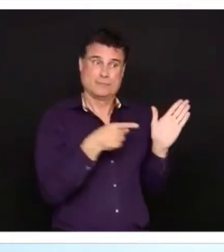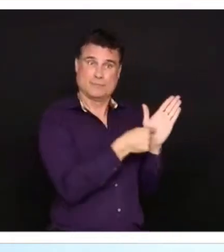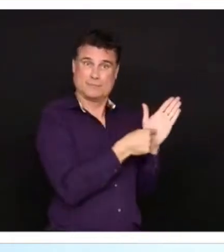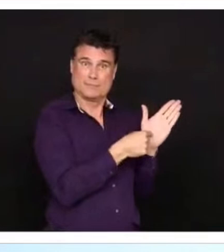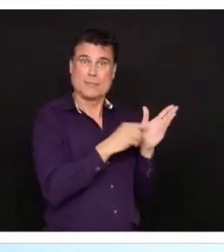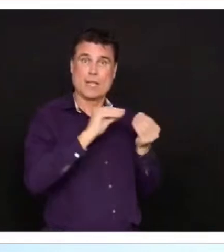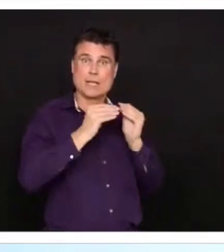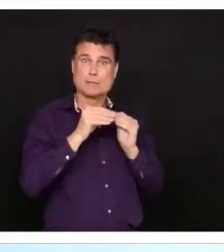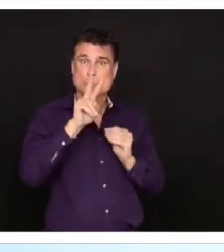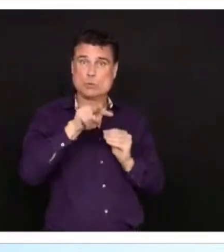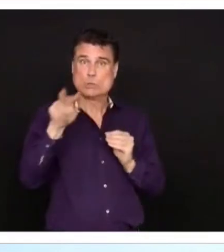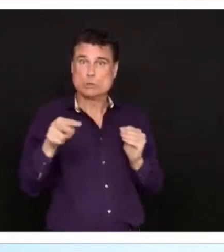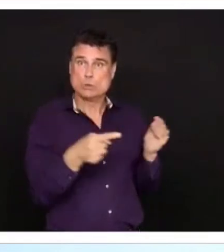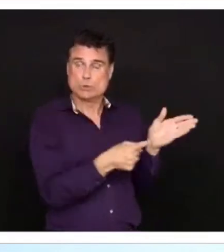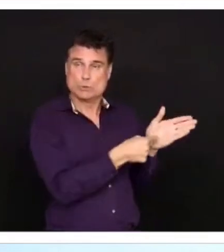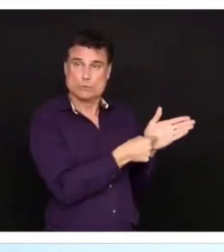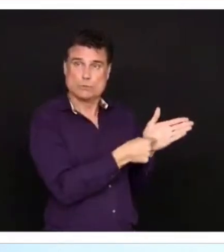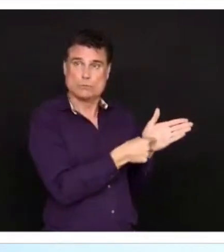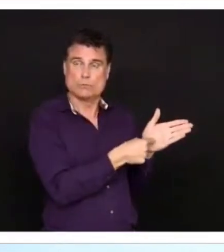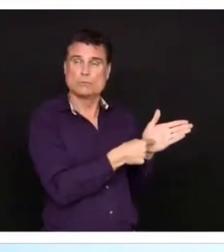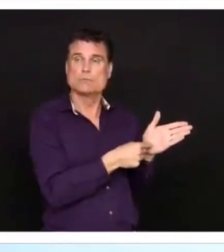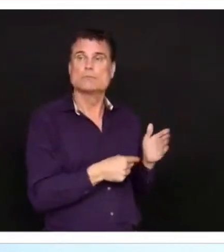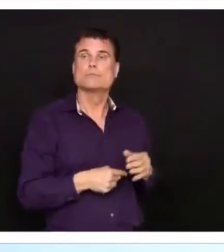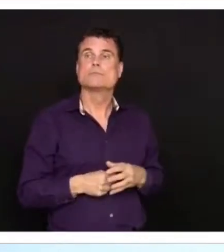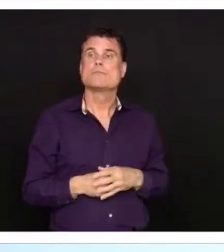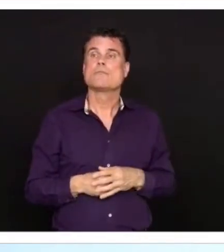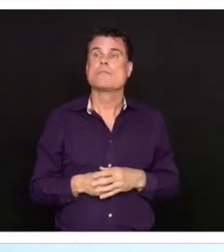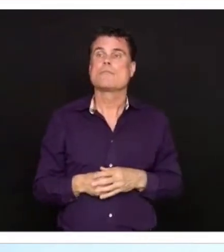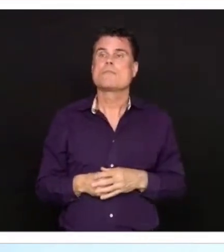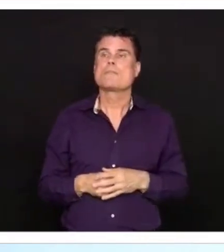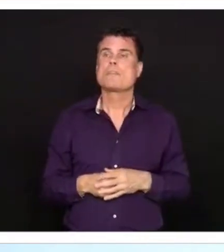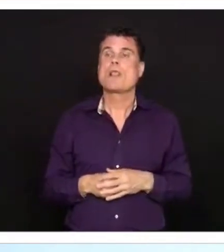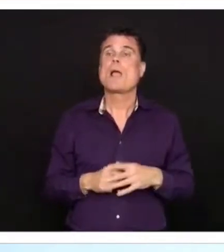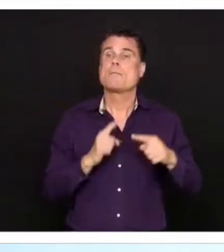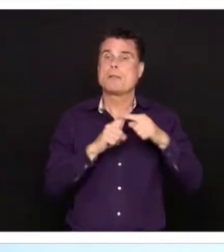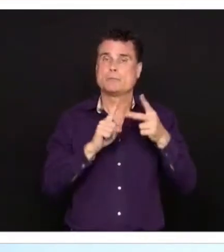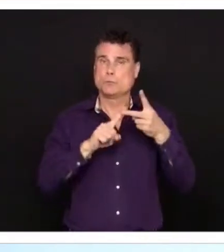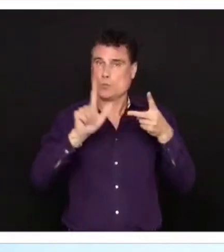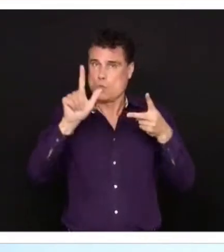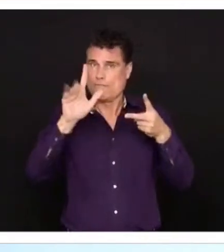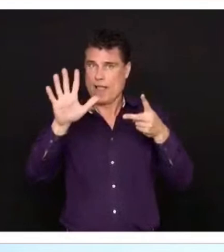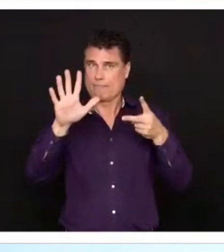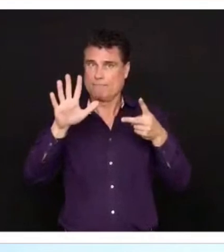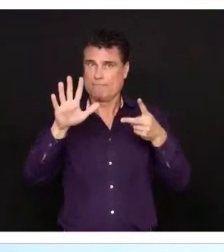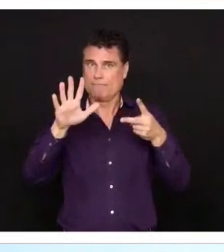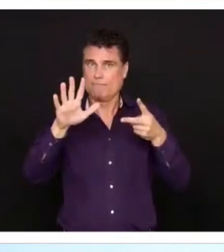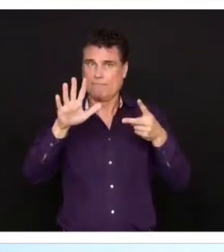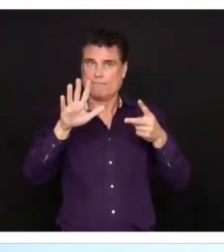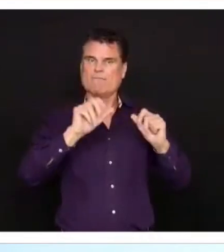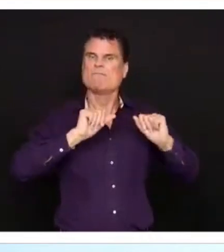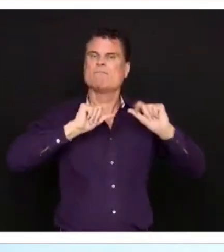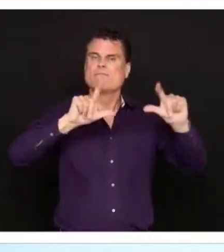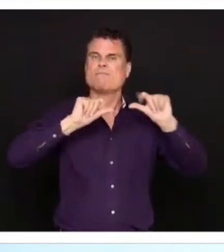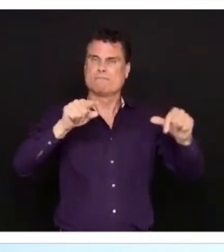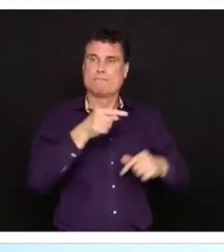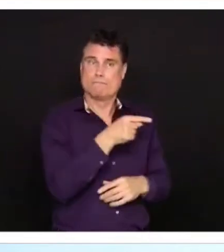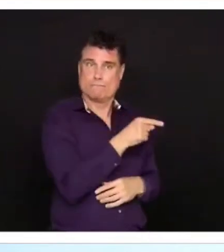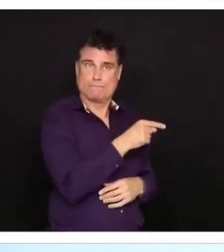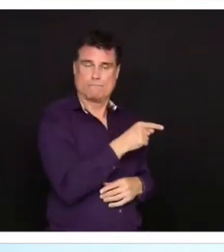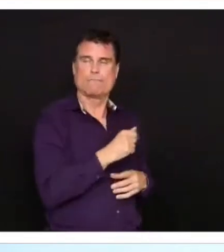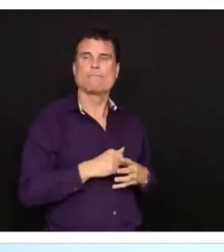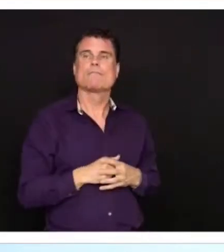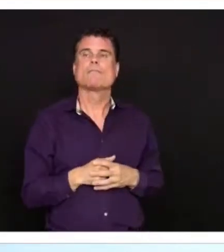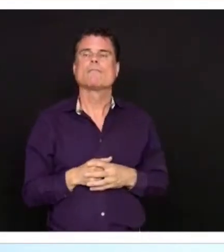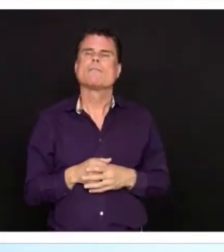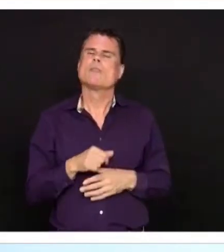capacity. On slide 25, it just says there's a 70% critical care capacity. Does that